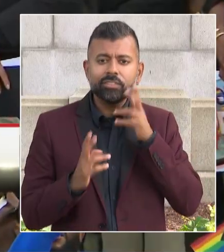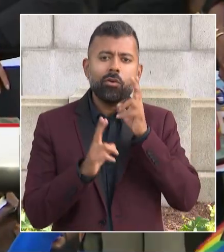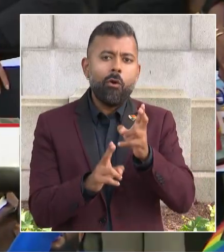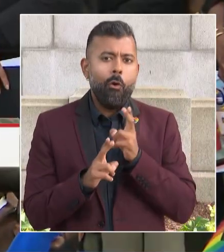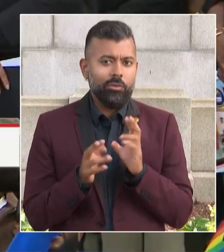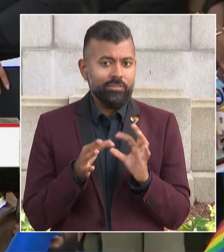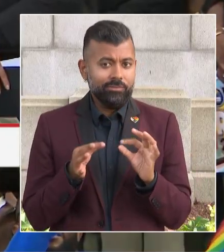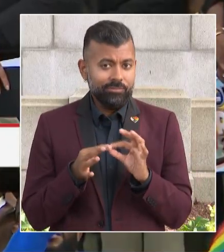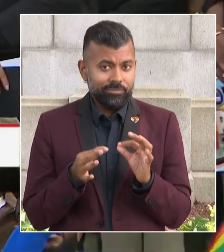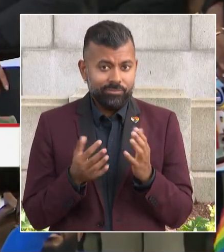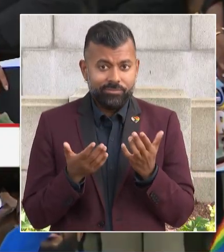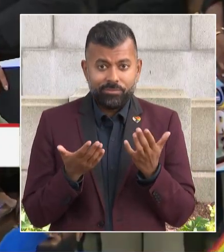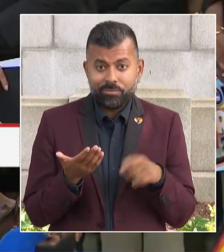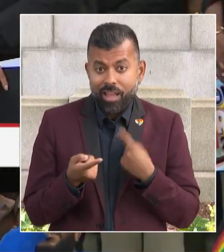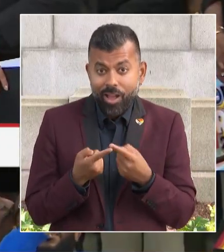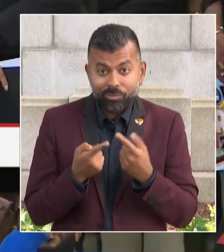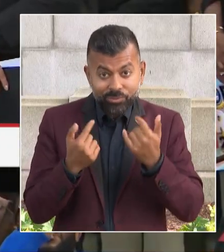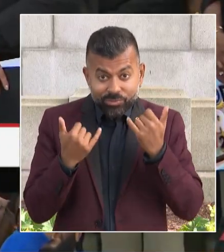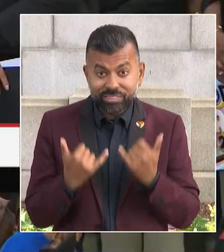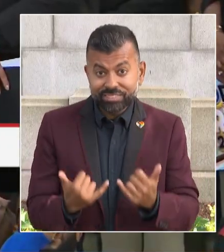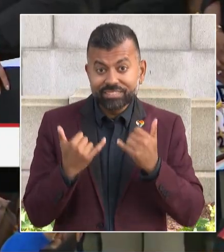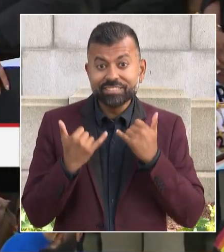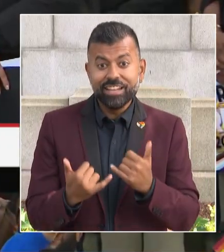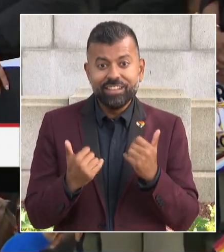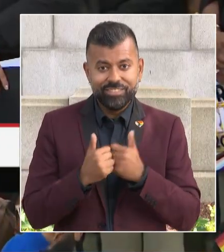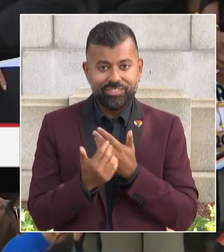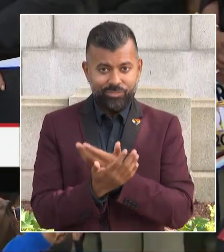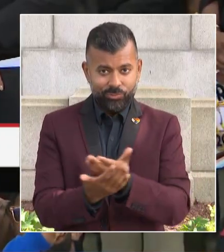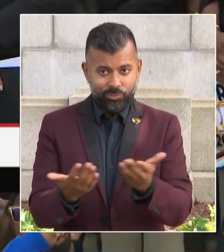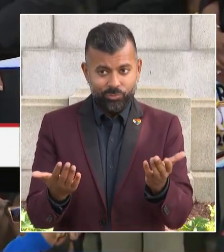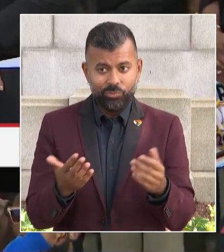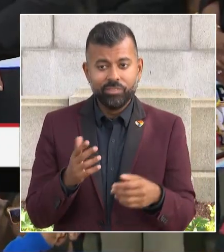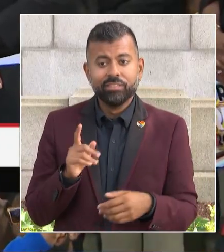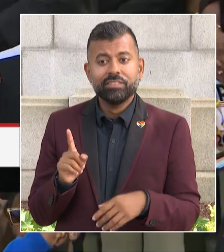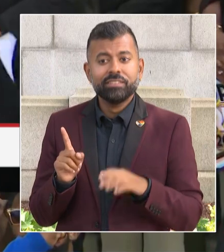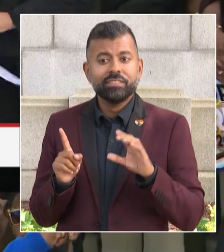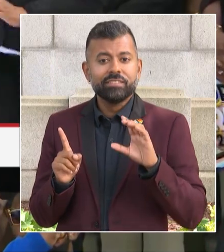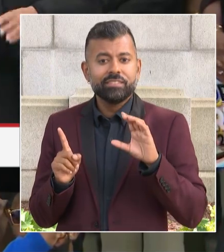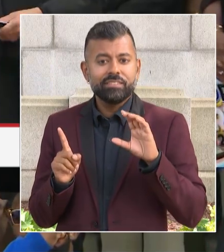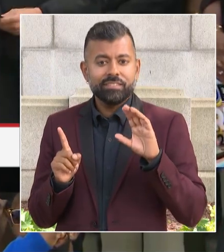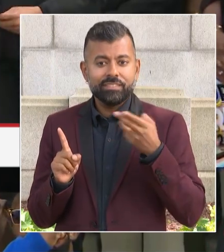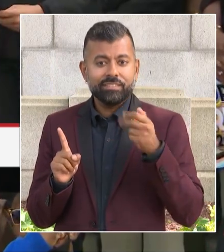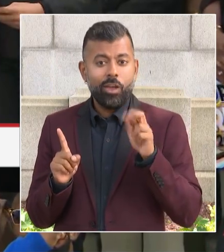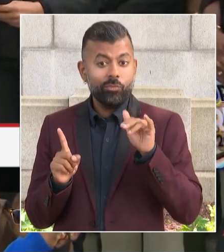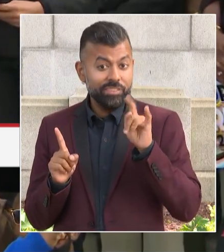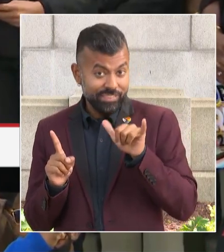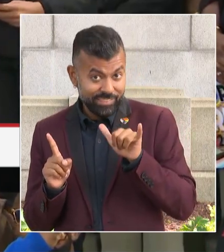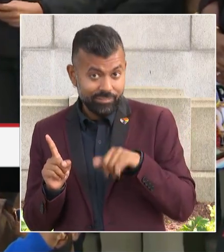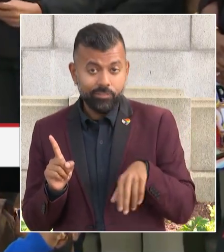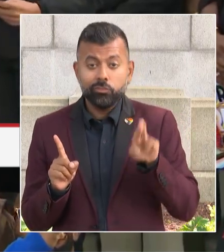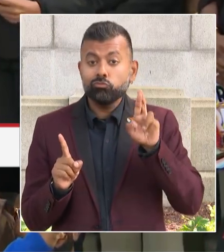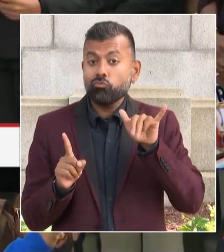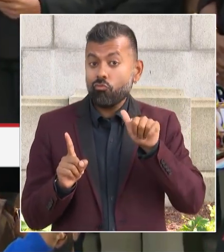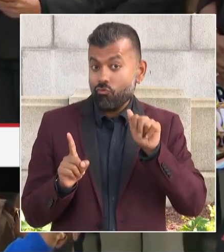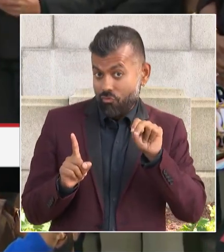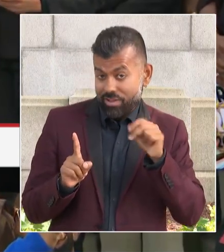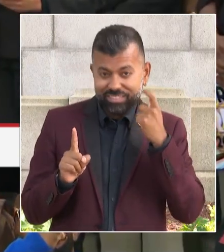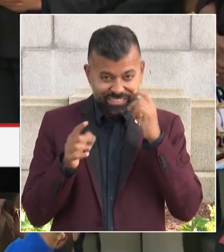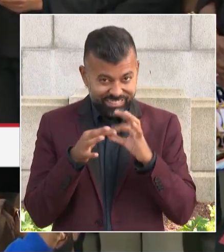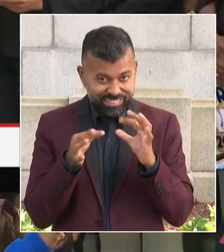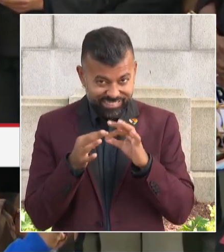To echo both Charity and Ryan, today as we gather to raise the Pride flag